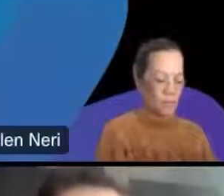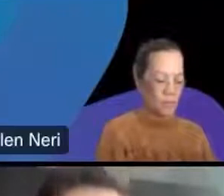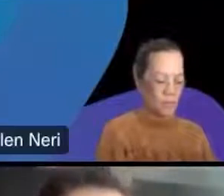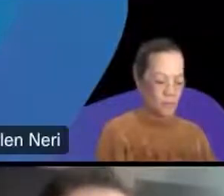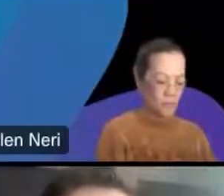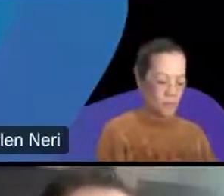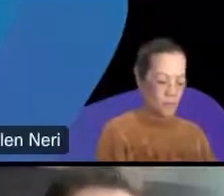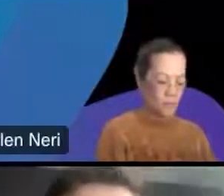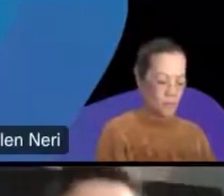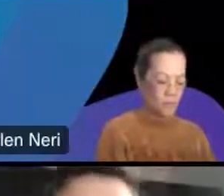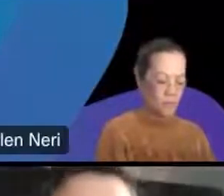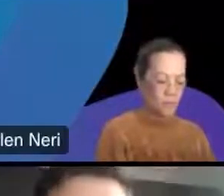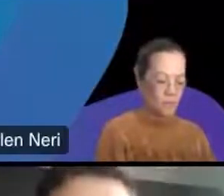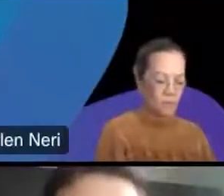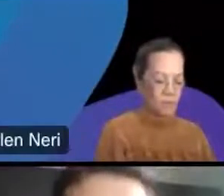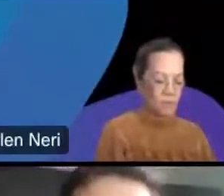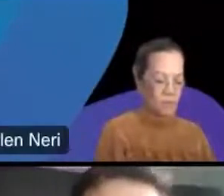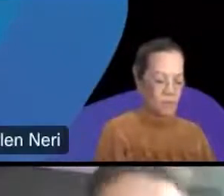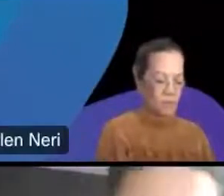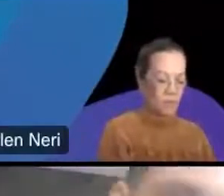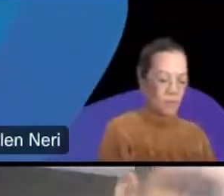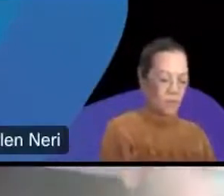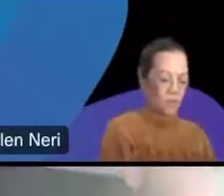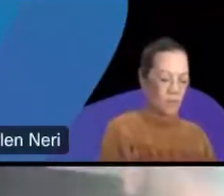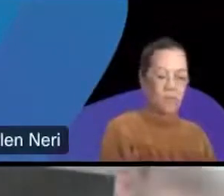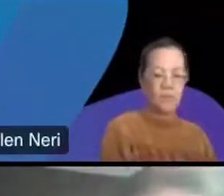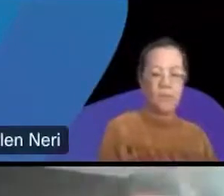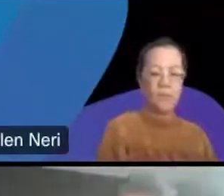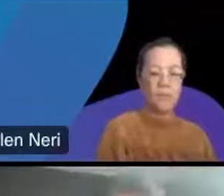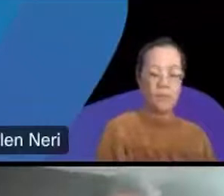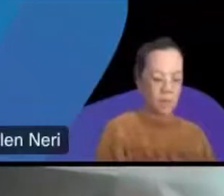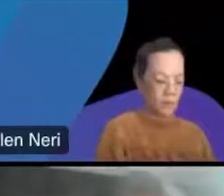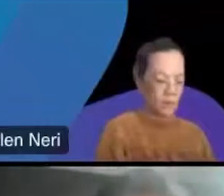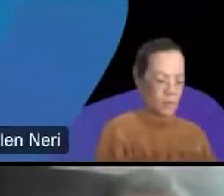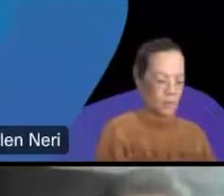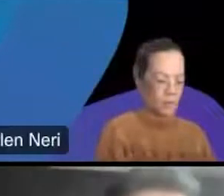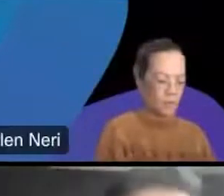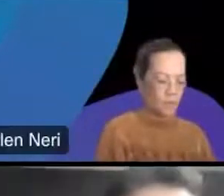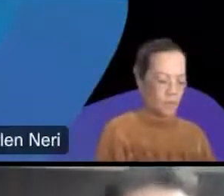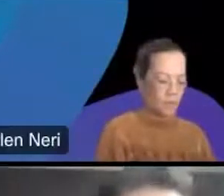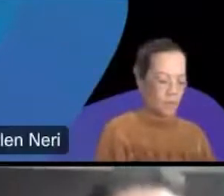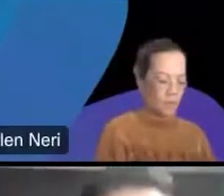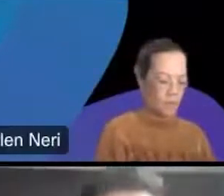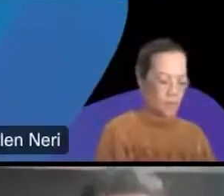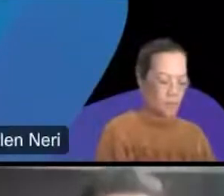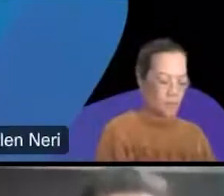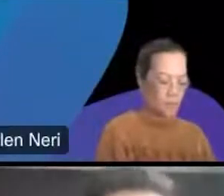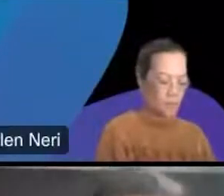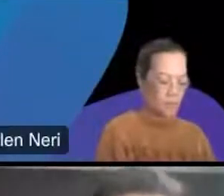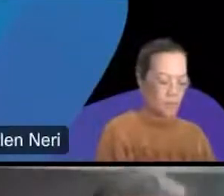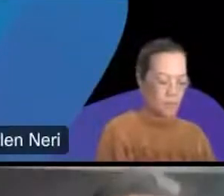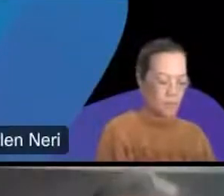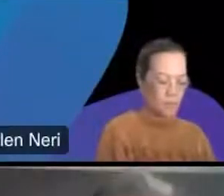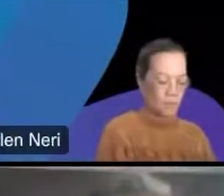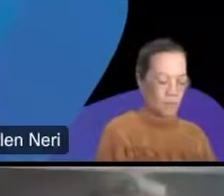maybe on ER Yeah, visits. I'll kind of, and again, none of this is finalized quite yet. However, they